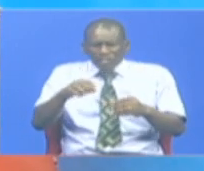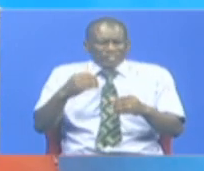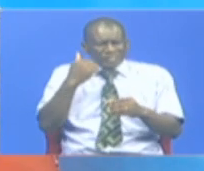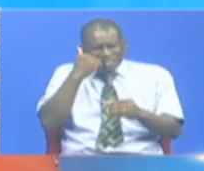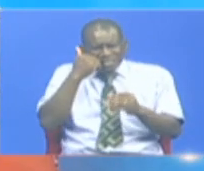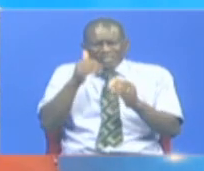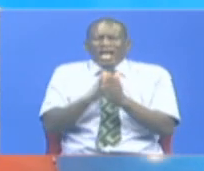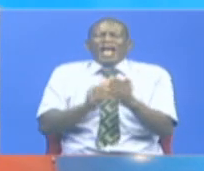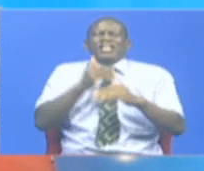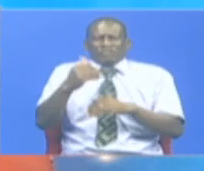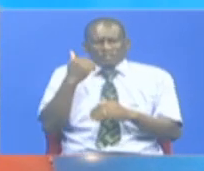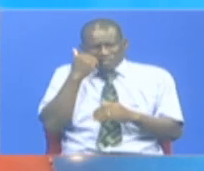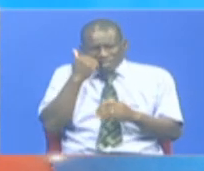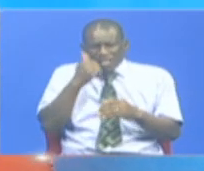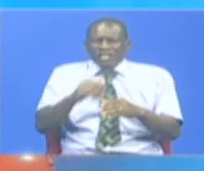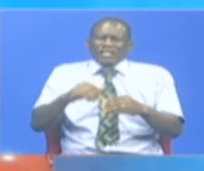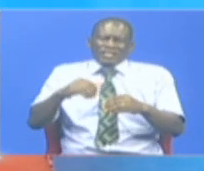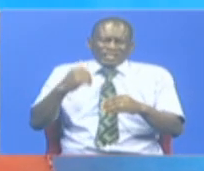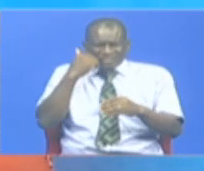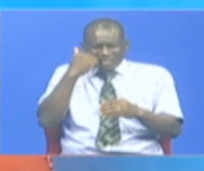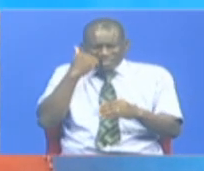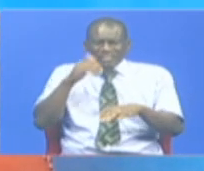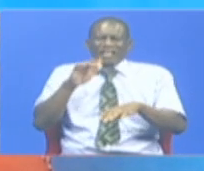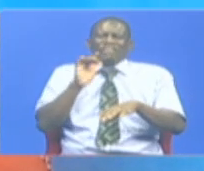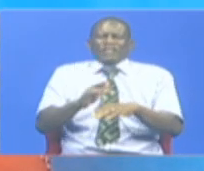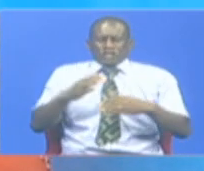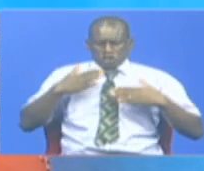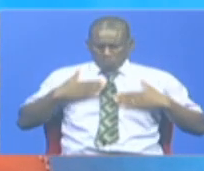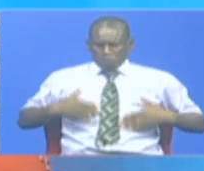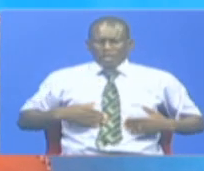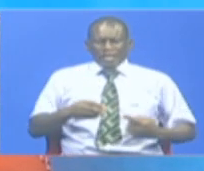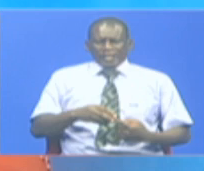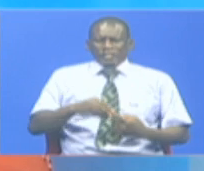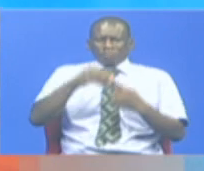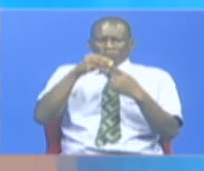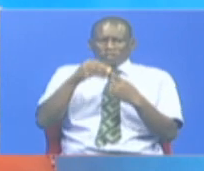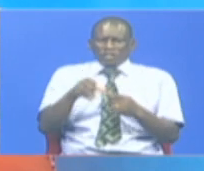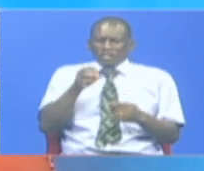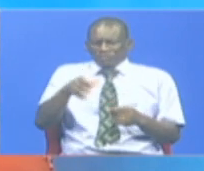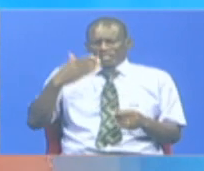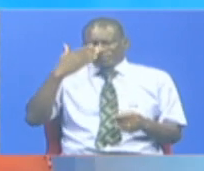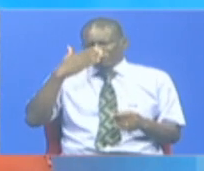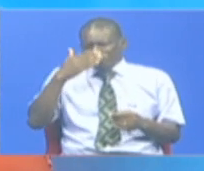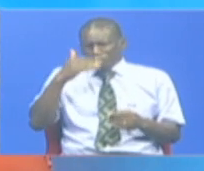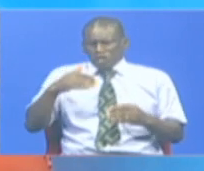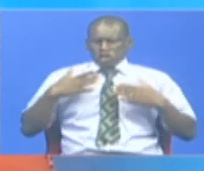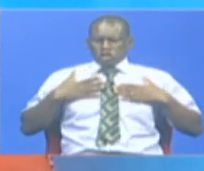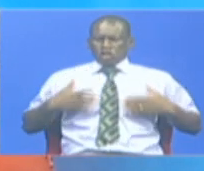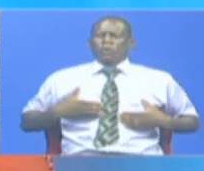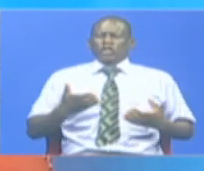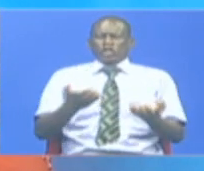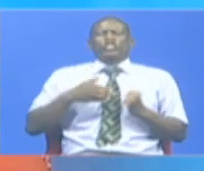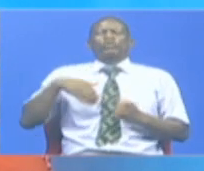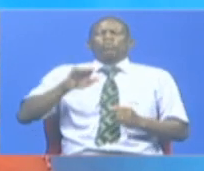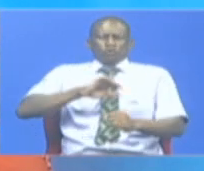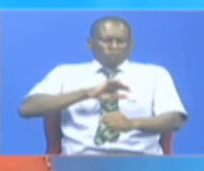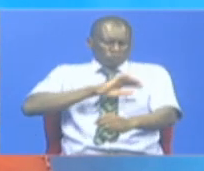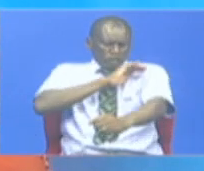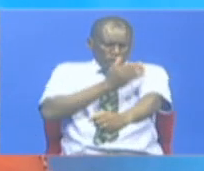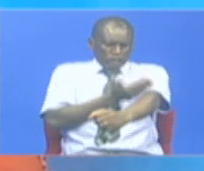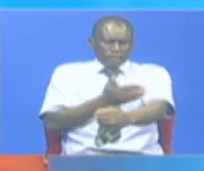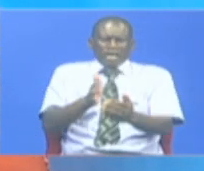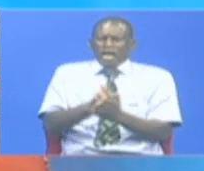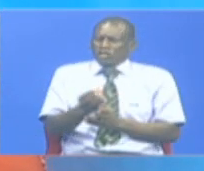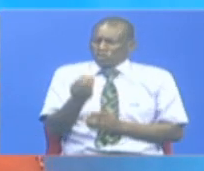toll on the body, especially when these cause fever. The body needs extra energy and